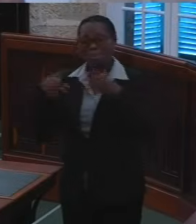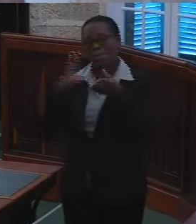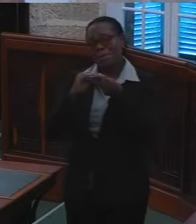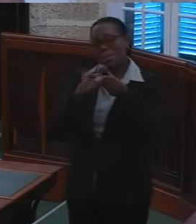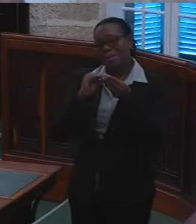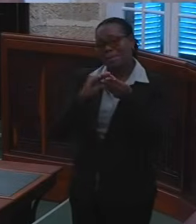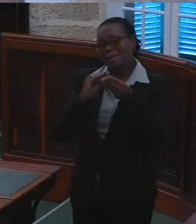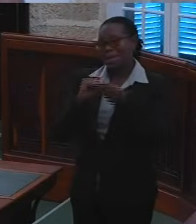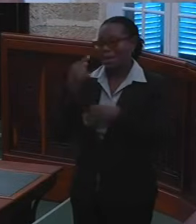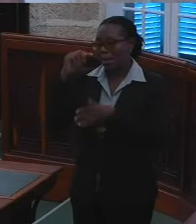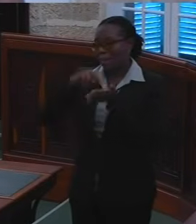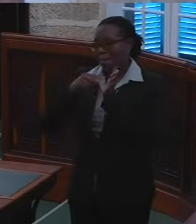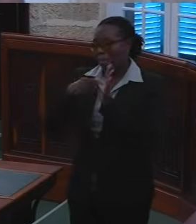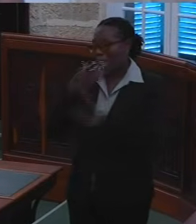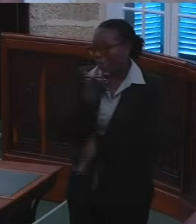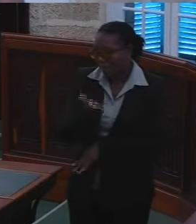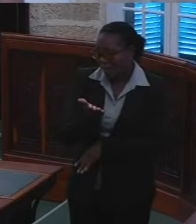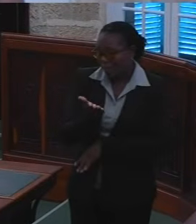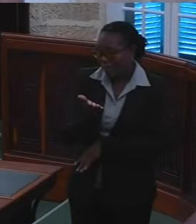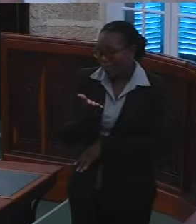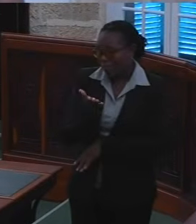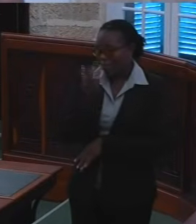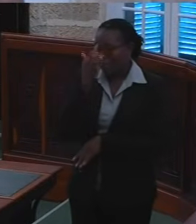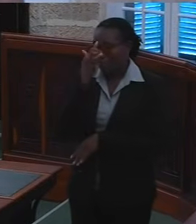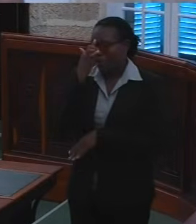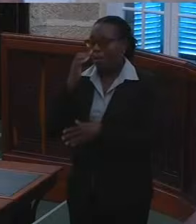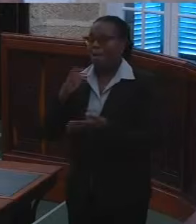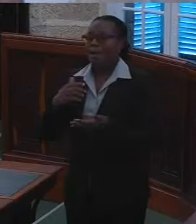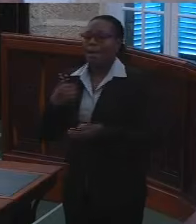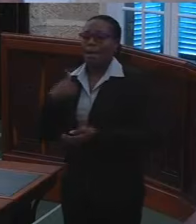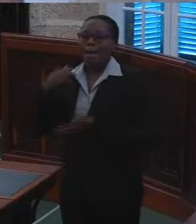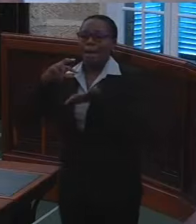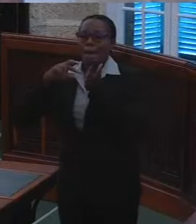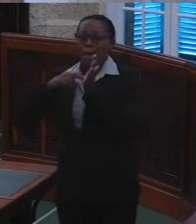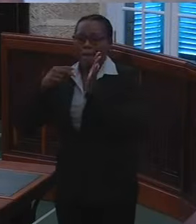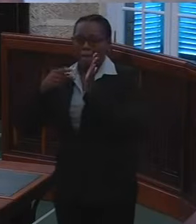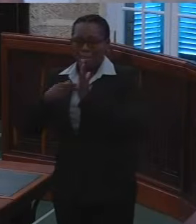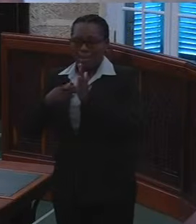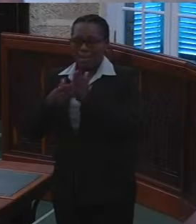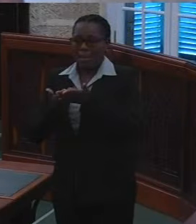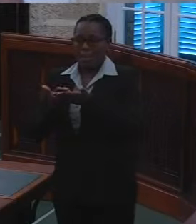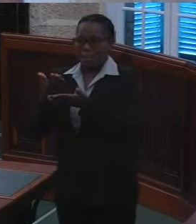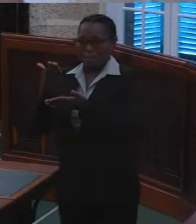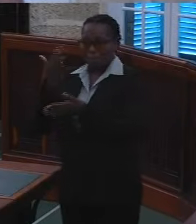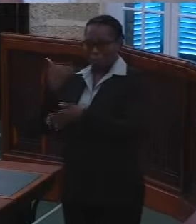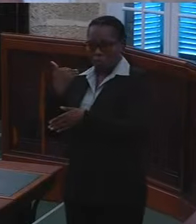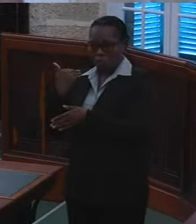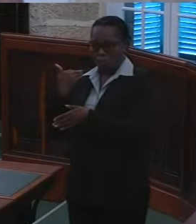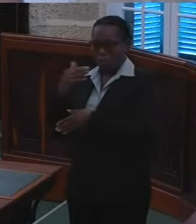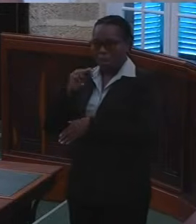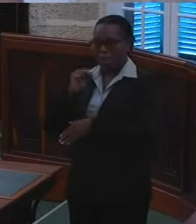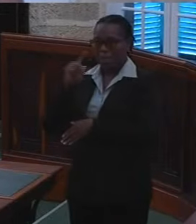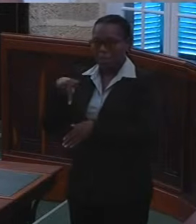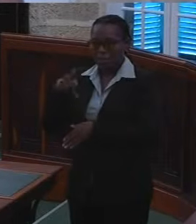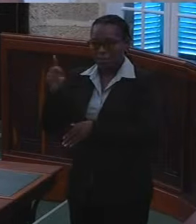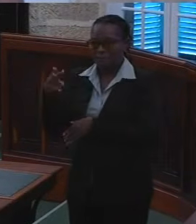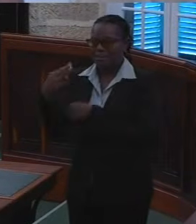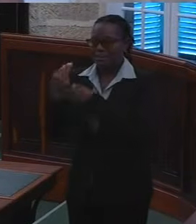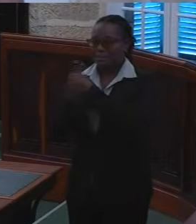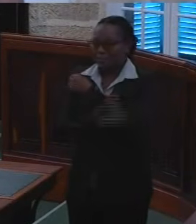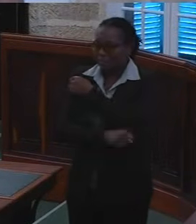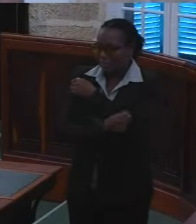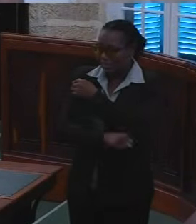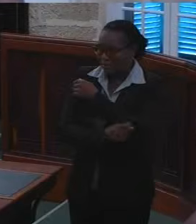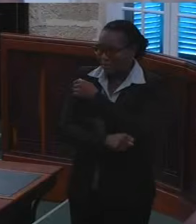the septuagenarian. I was referring to the former Member of Parliament for St. Thomas, who is smiling,